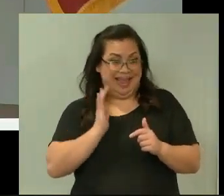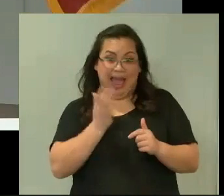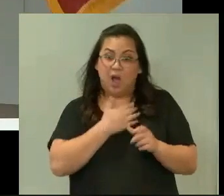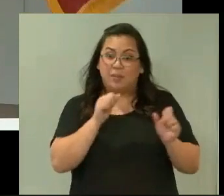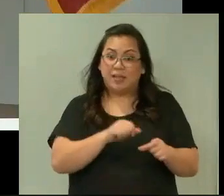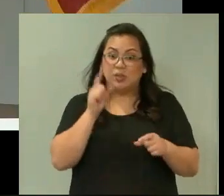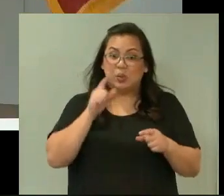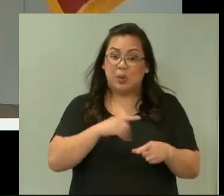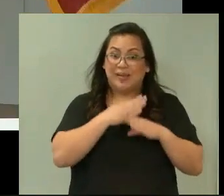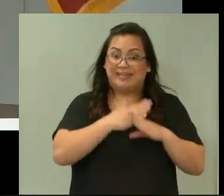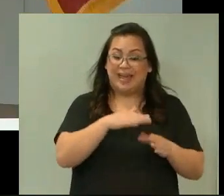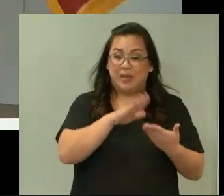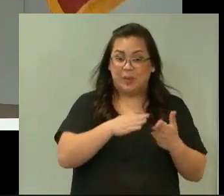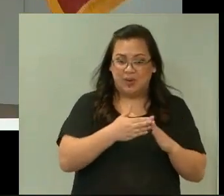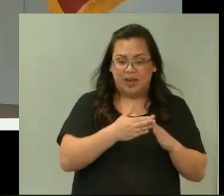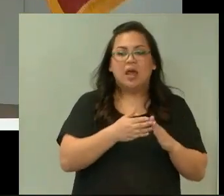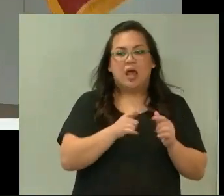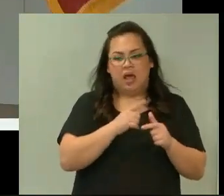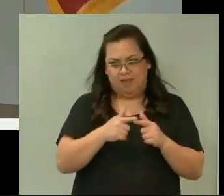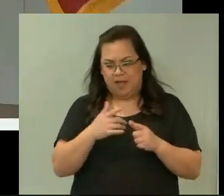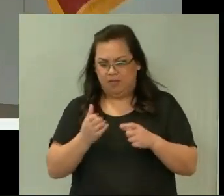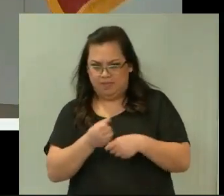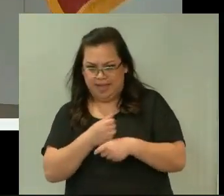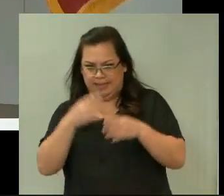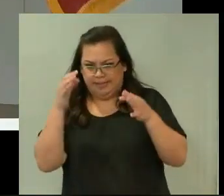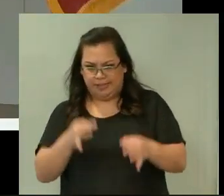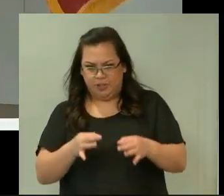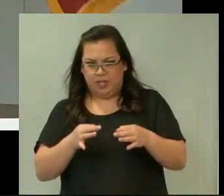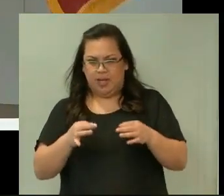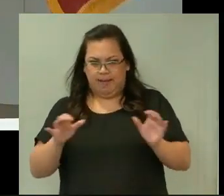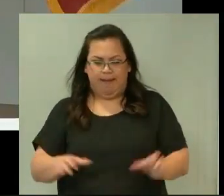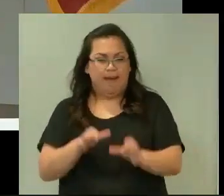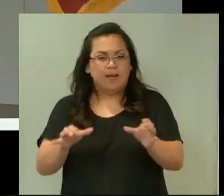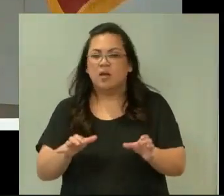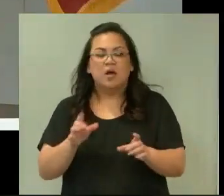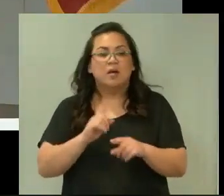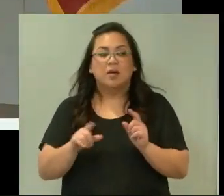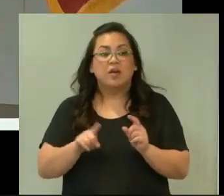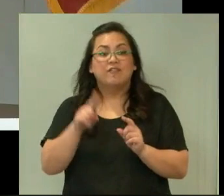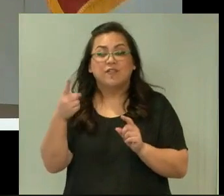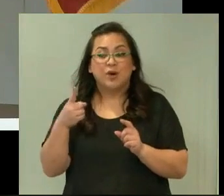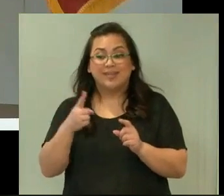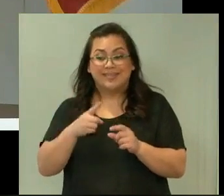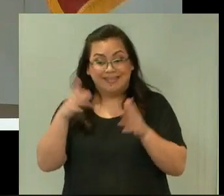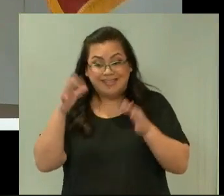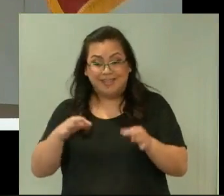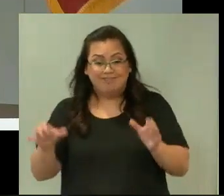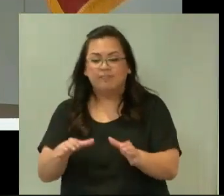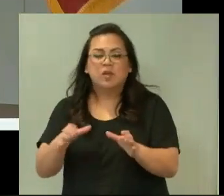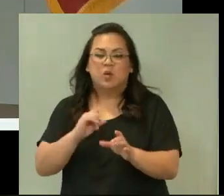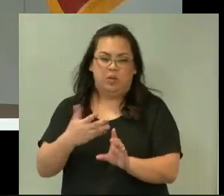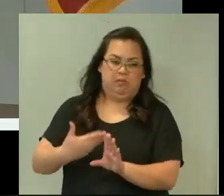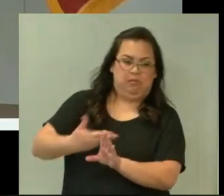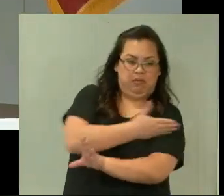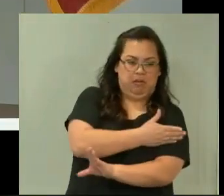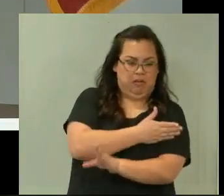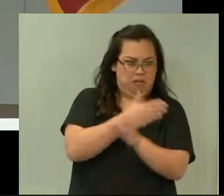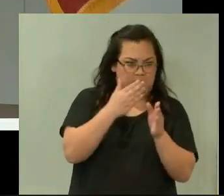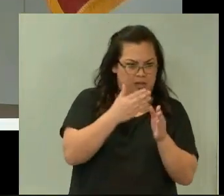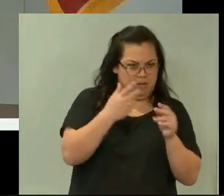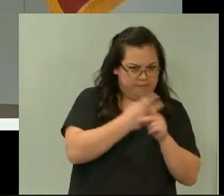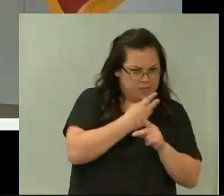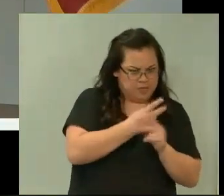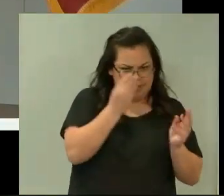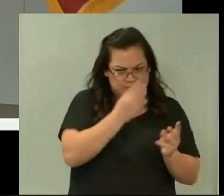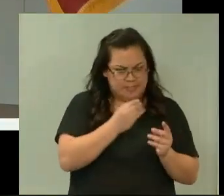our communities. And so we take no action without those premises in mind. And then, of course,